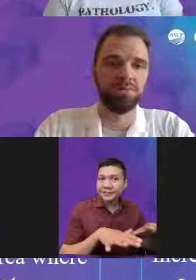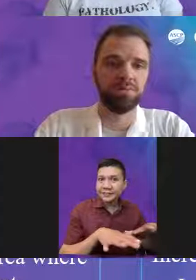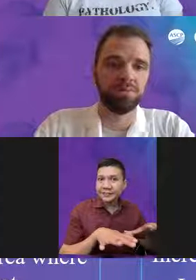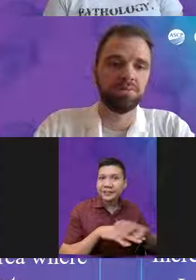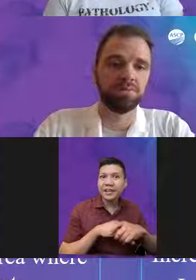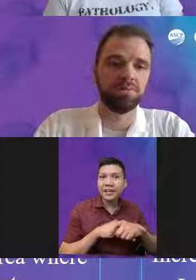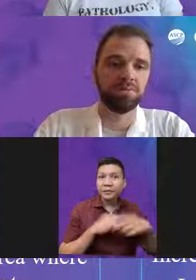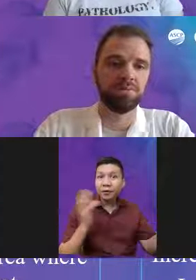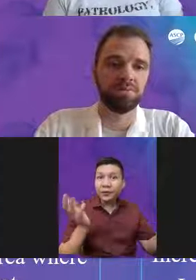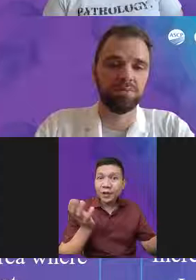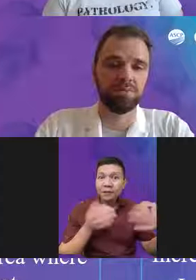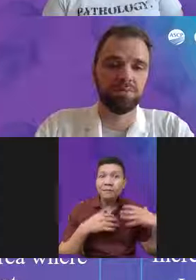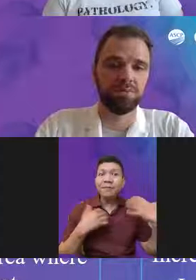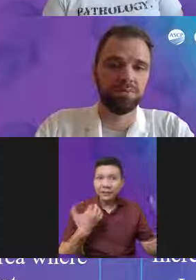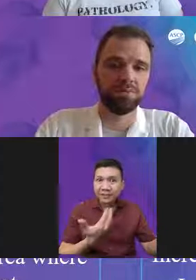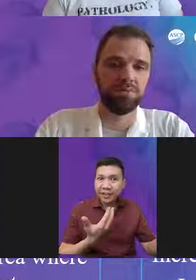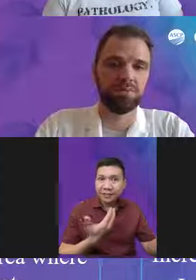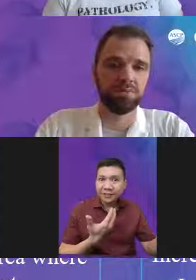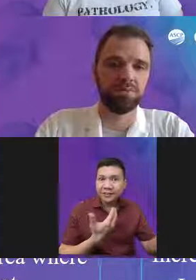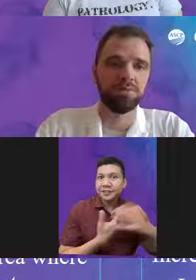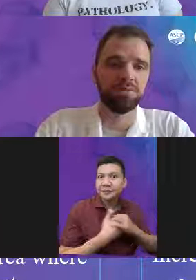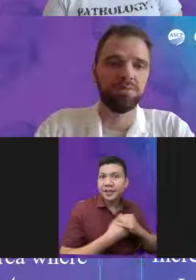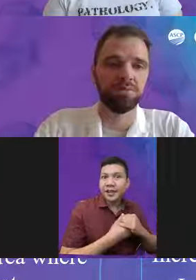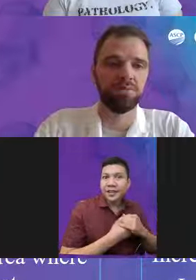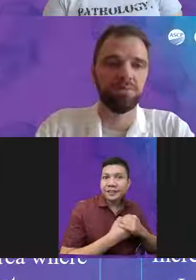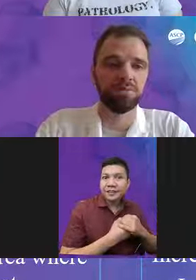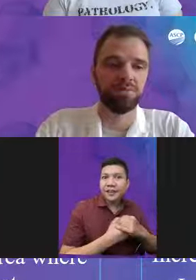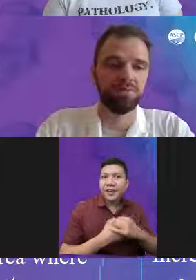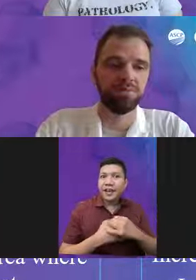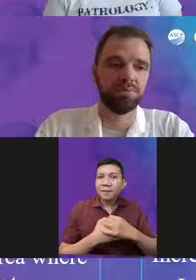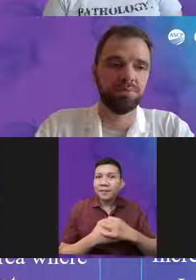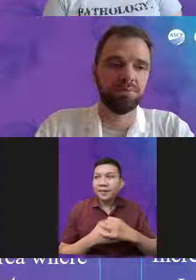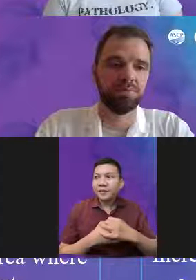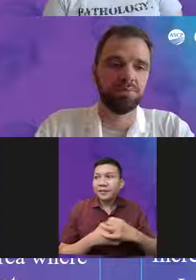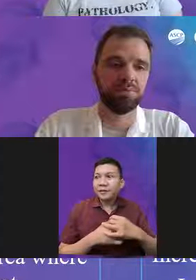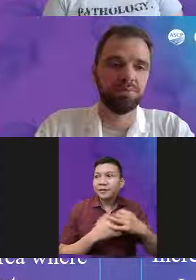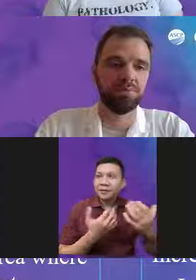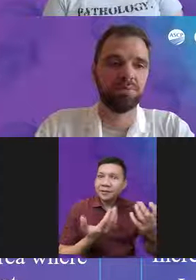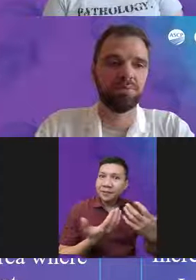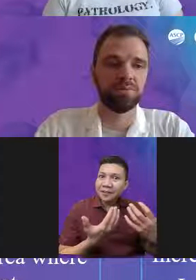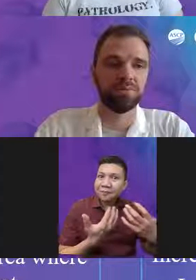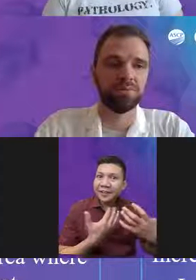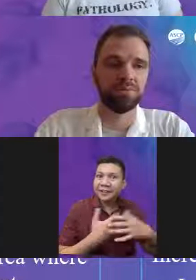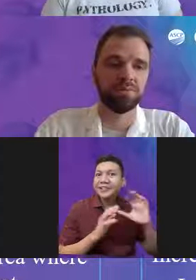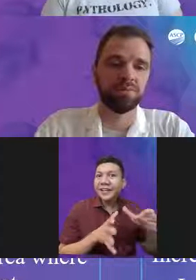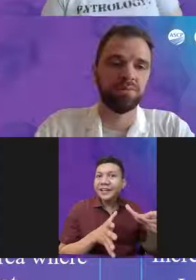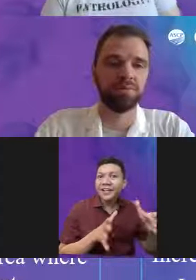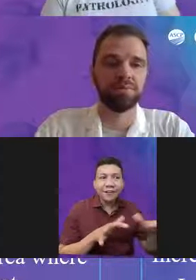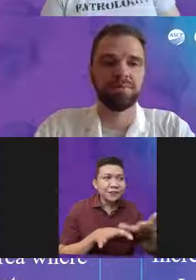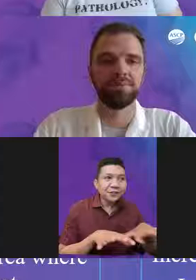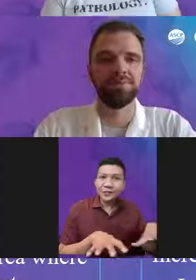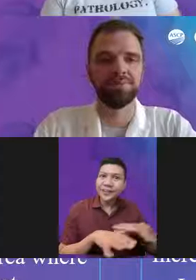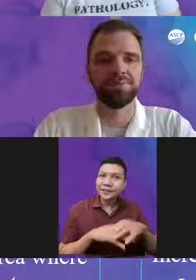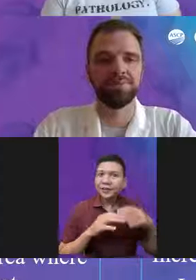pathology of diseases, but also how it impacts the healthcare system. And what's funny about it to me is, yes,